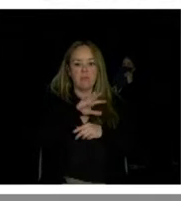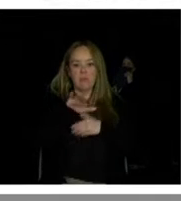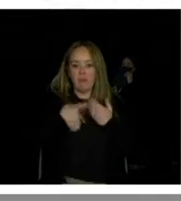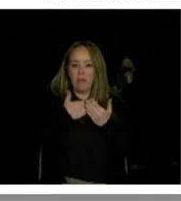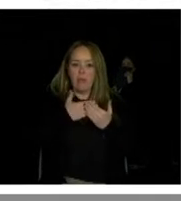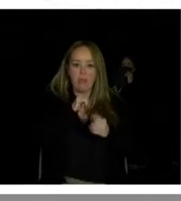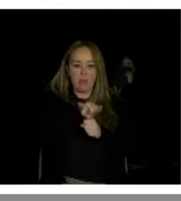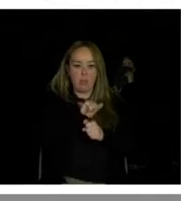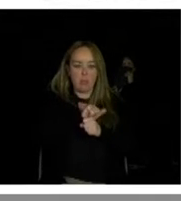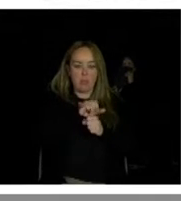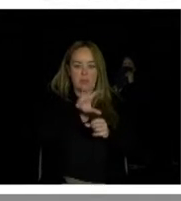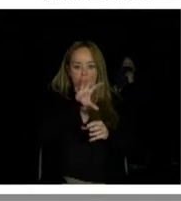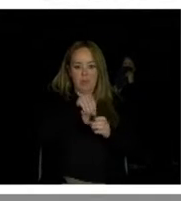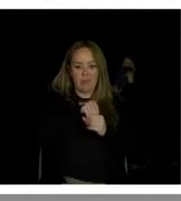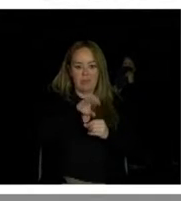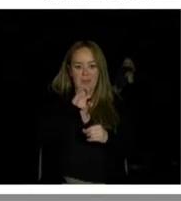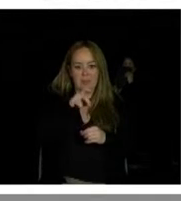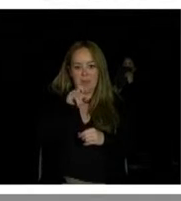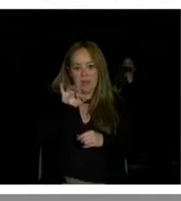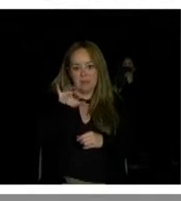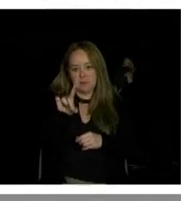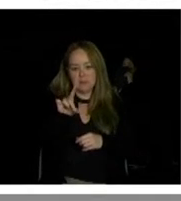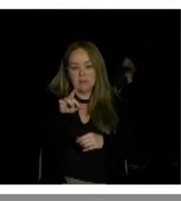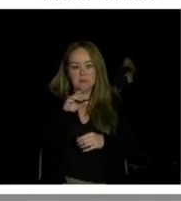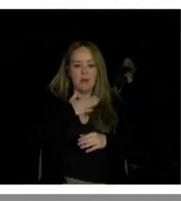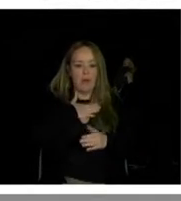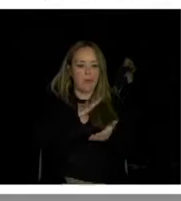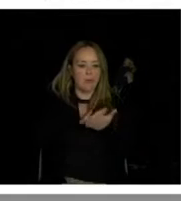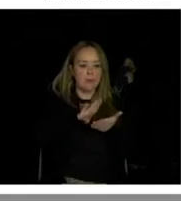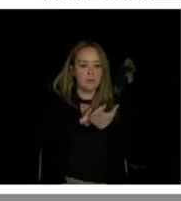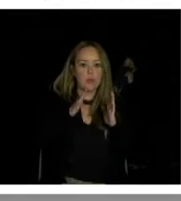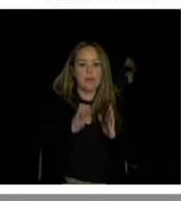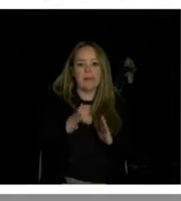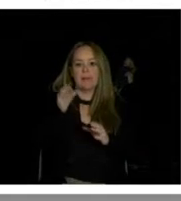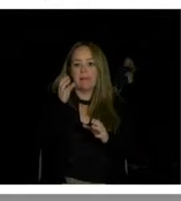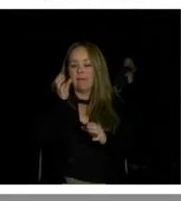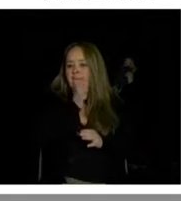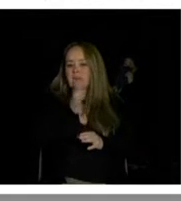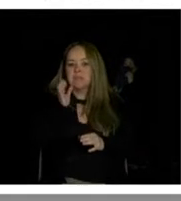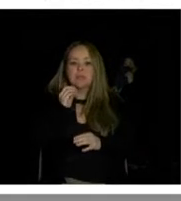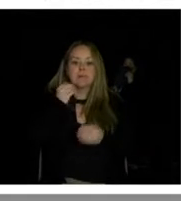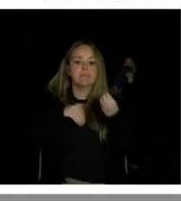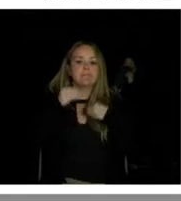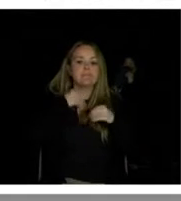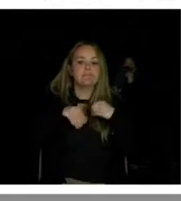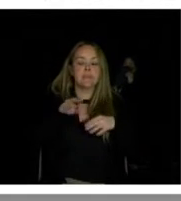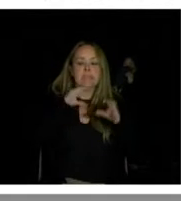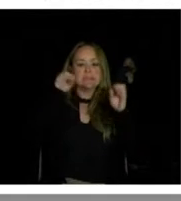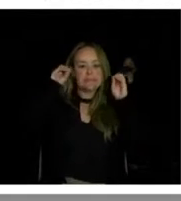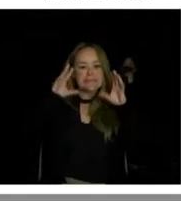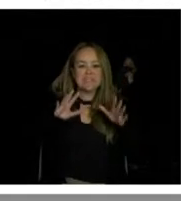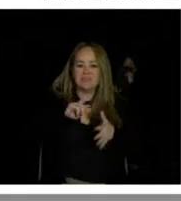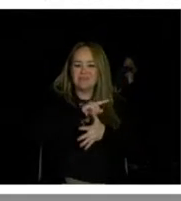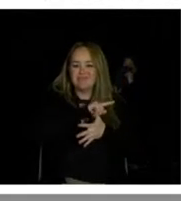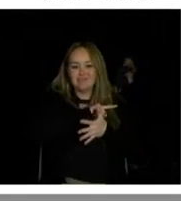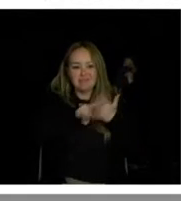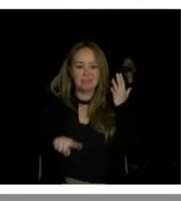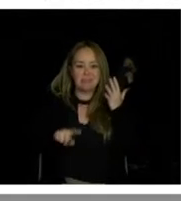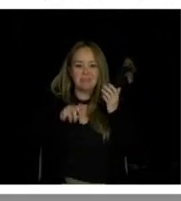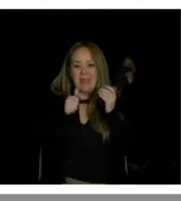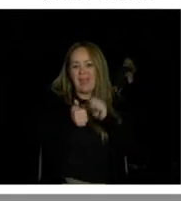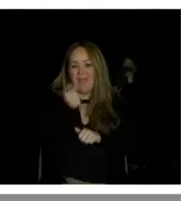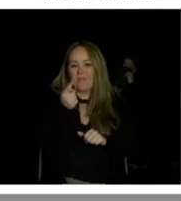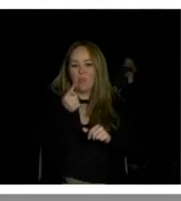employees within El Paso ISD. You know, our custodians, our cafeteria workers, our teachers, everyone